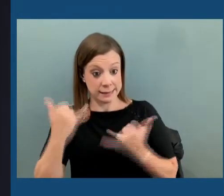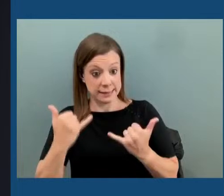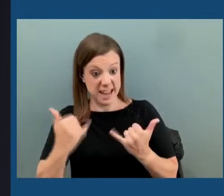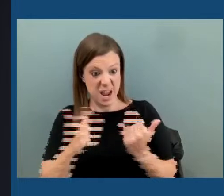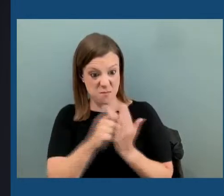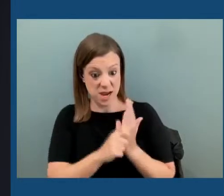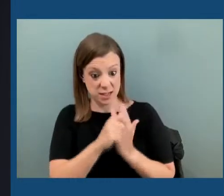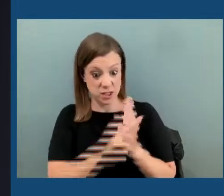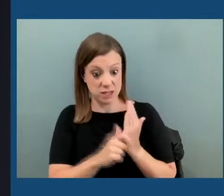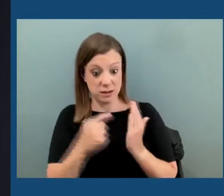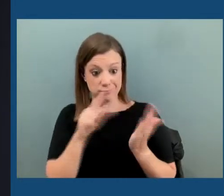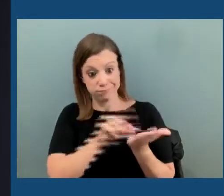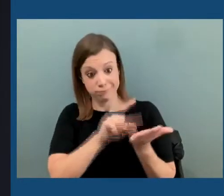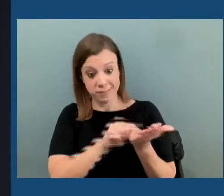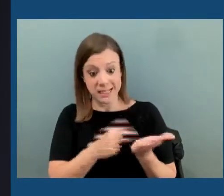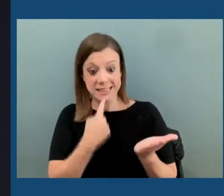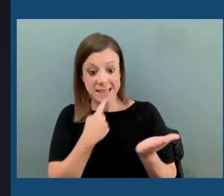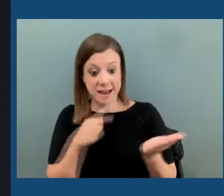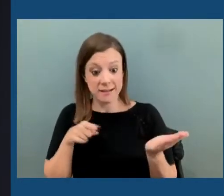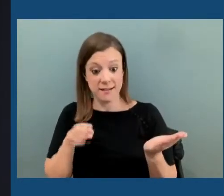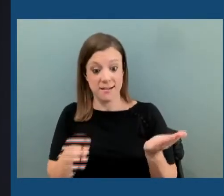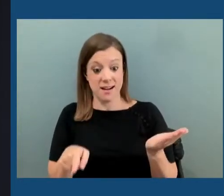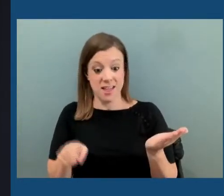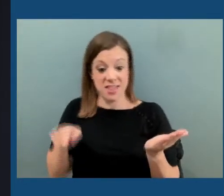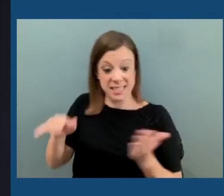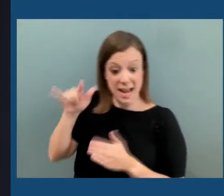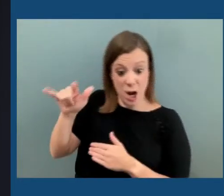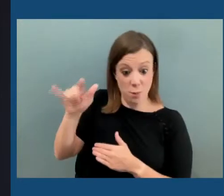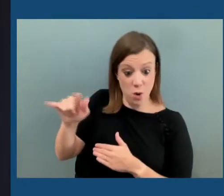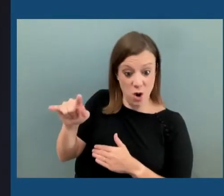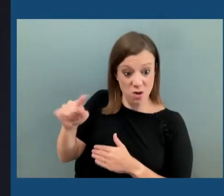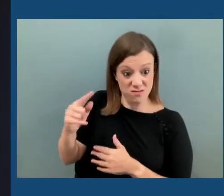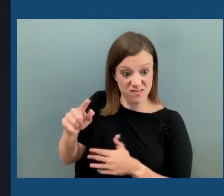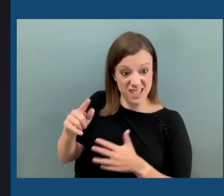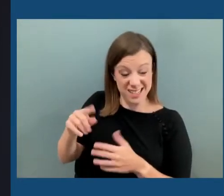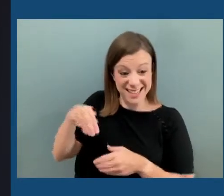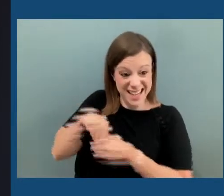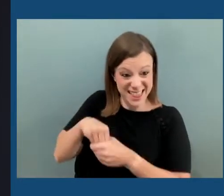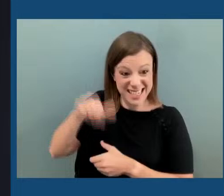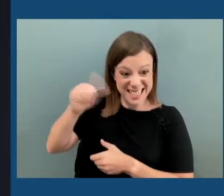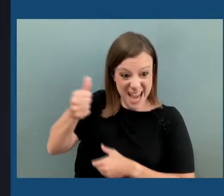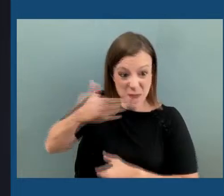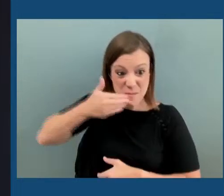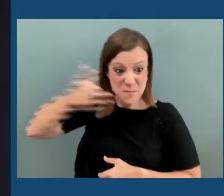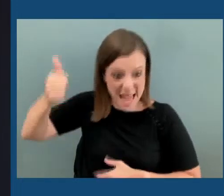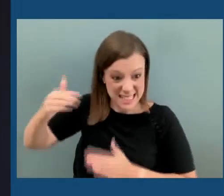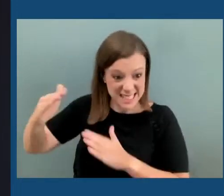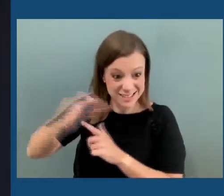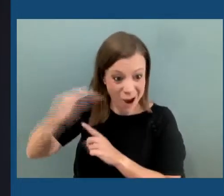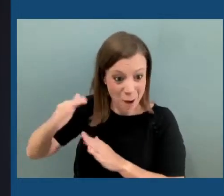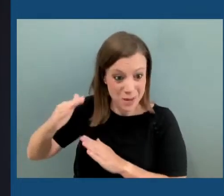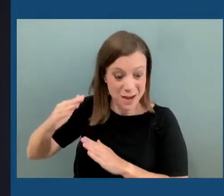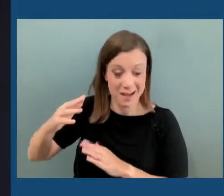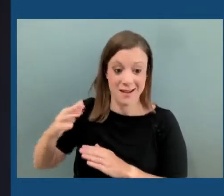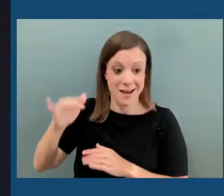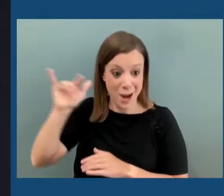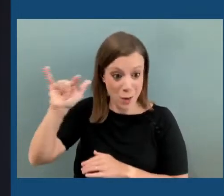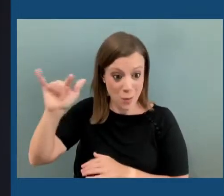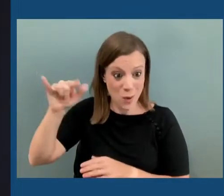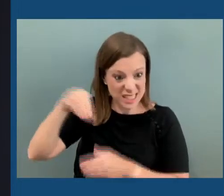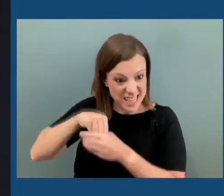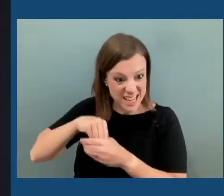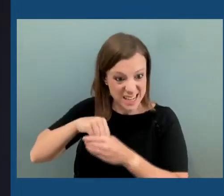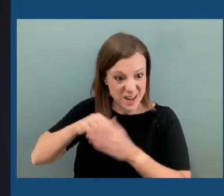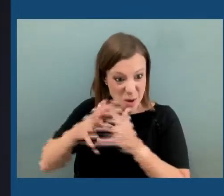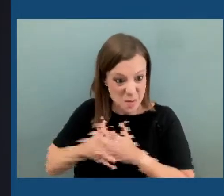country. In 2023, that's a significant thing. Last year in 2023,